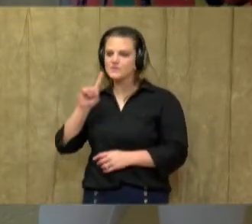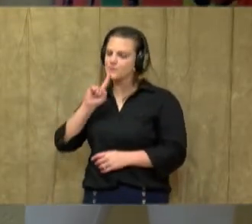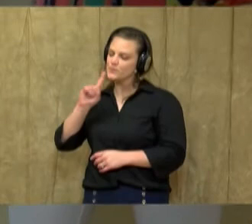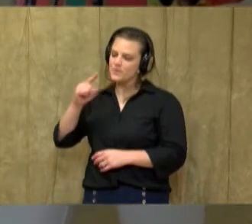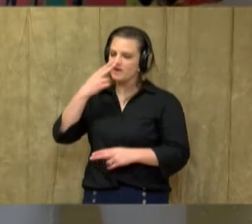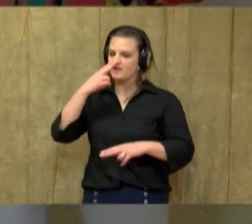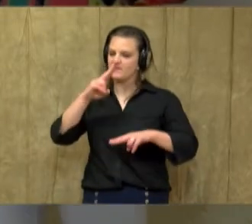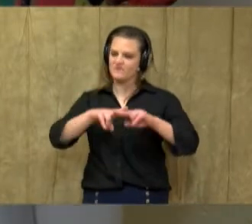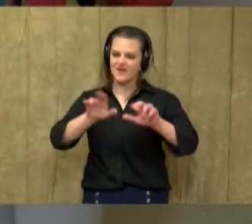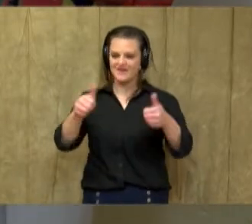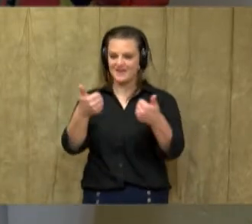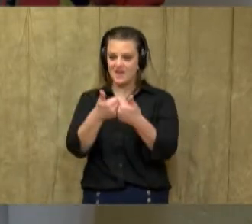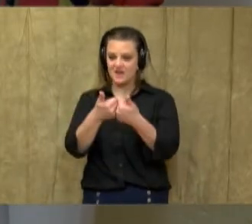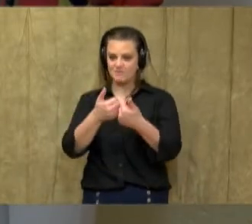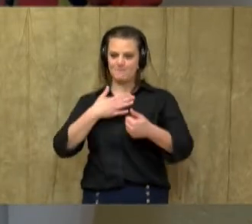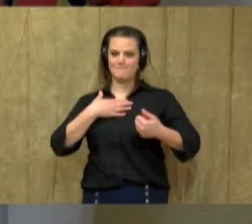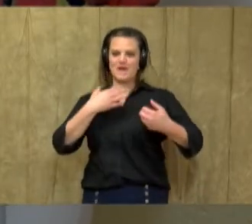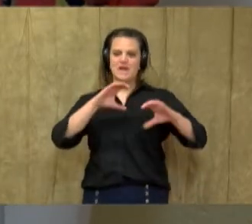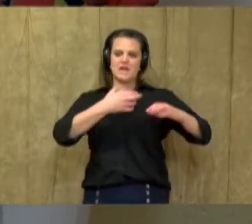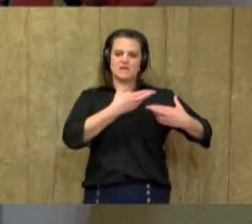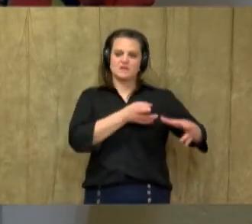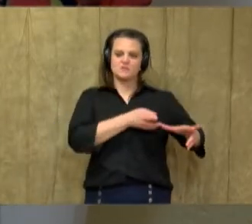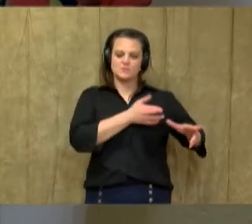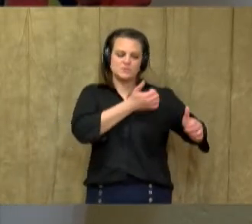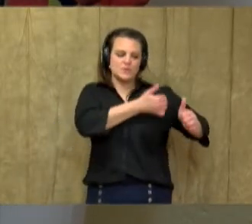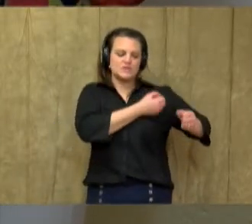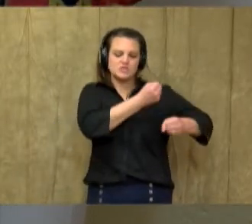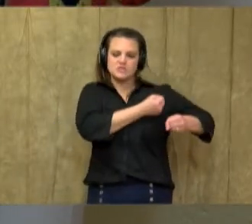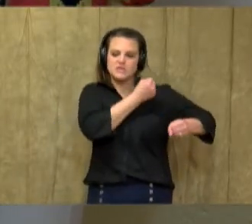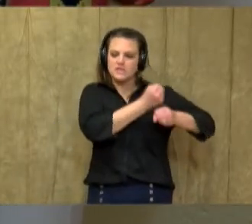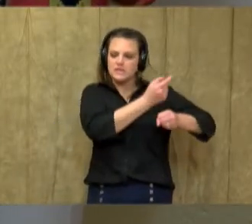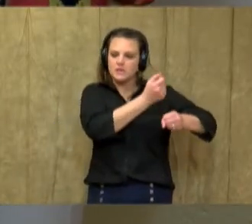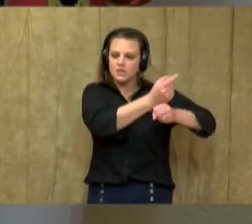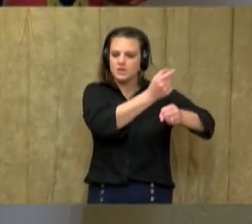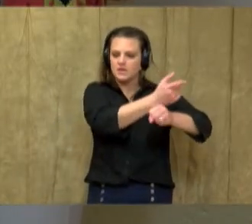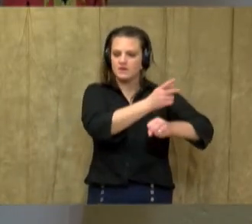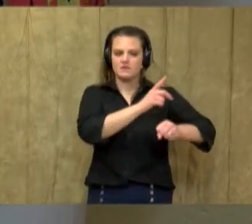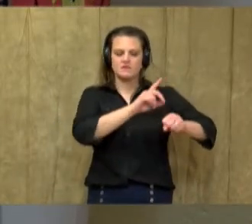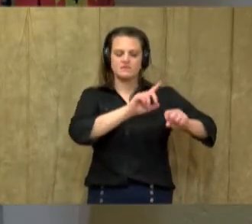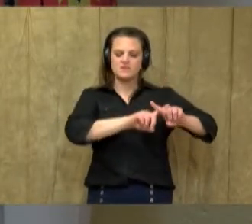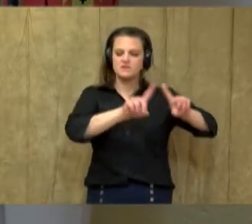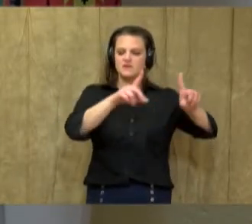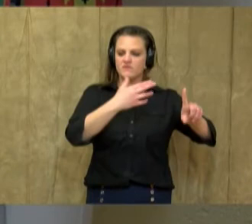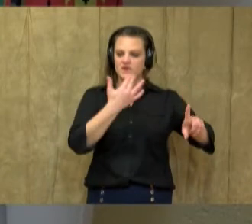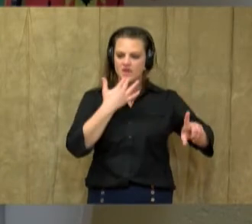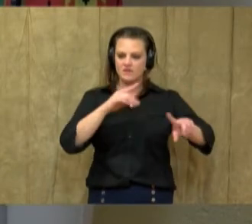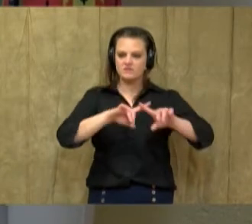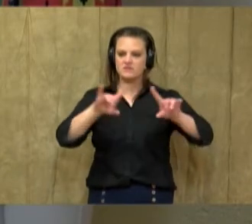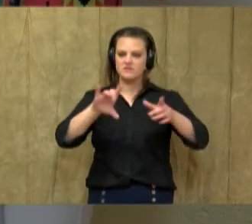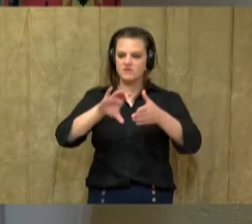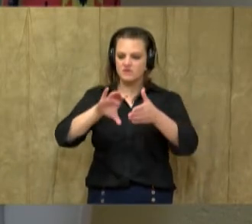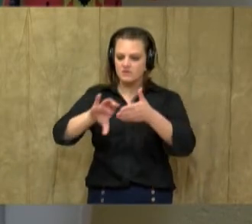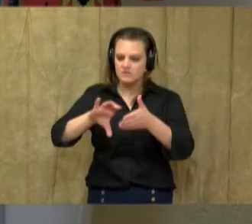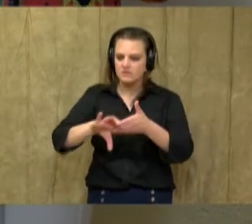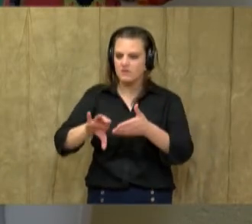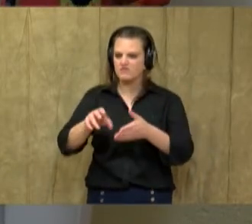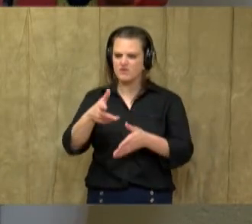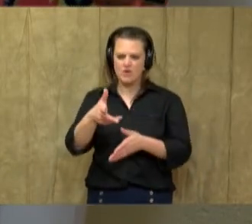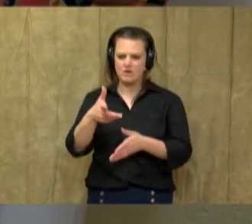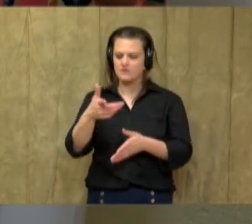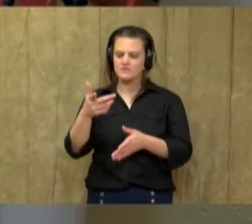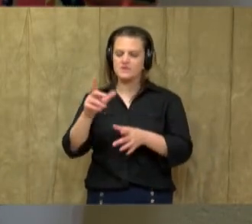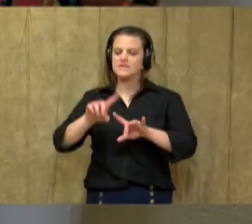fun game that I have in my classroom that I use each year with my students. And they have different colored tiles, and they have different cards, and they have all sorts of